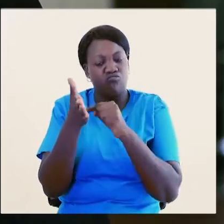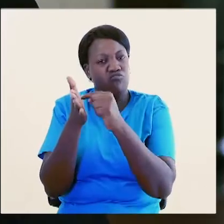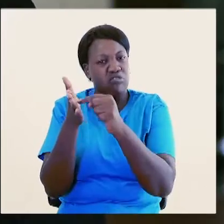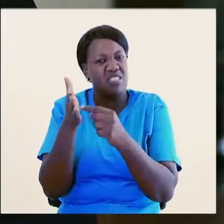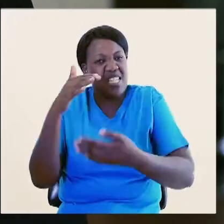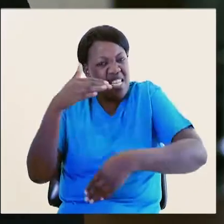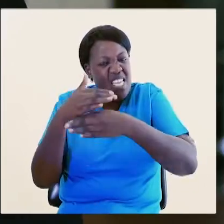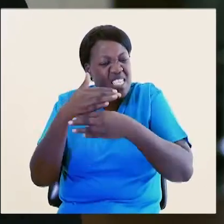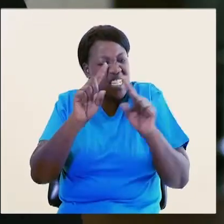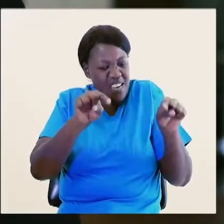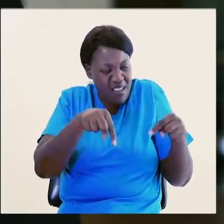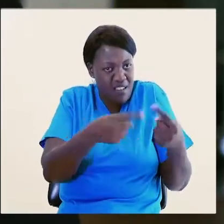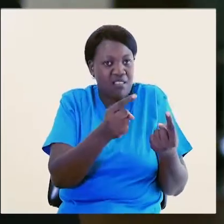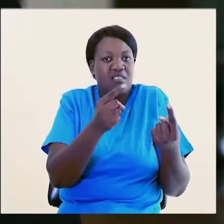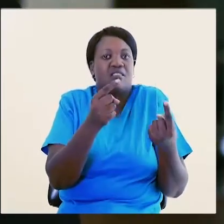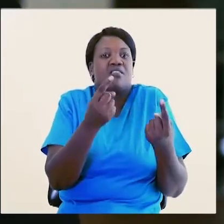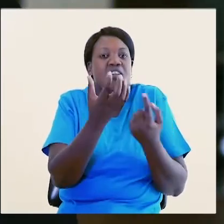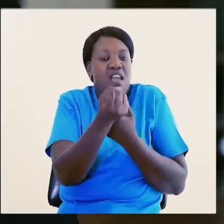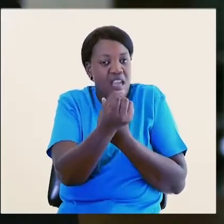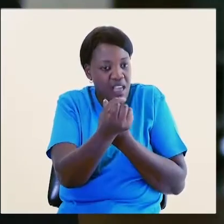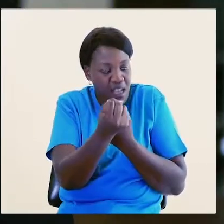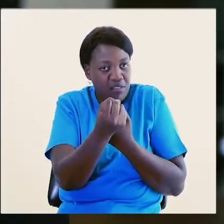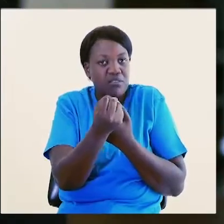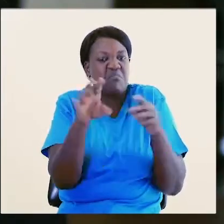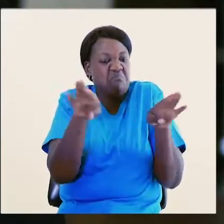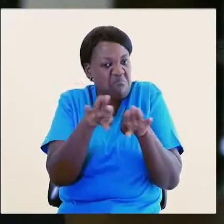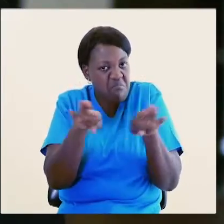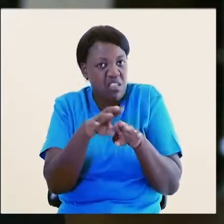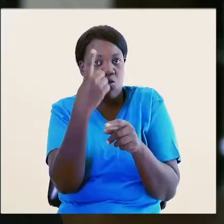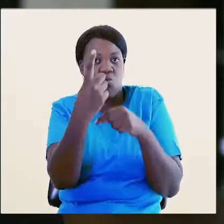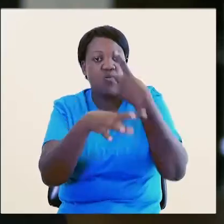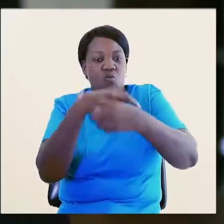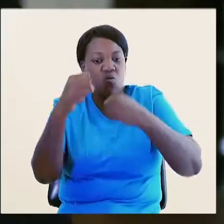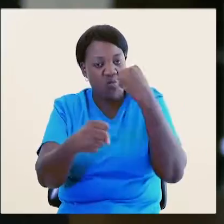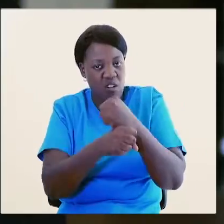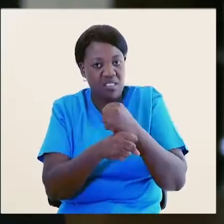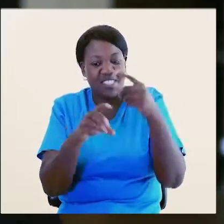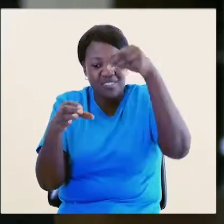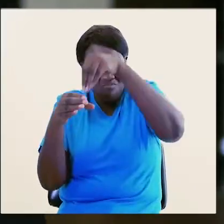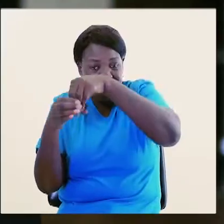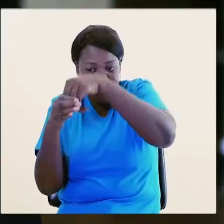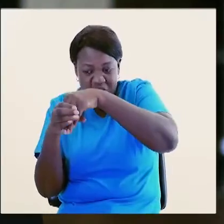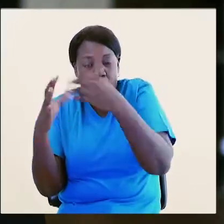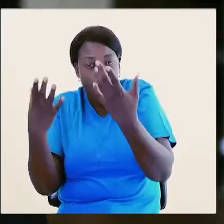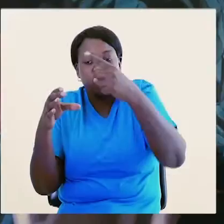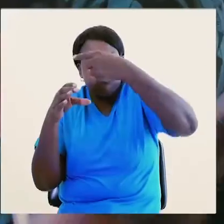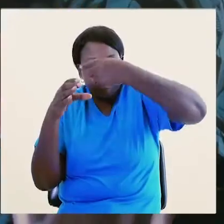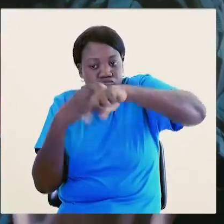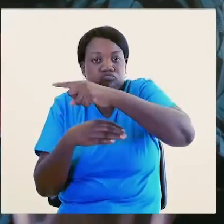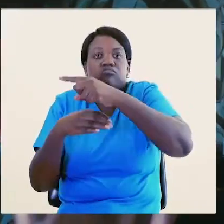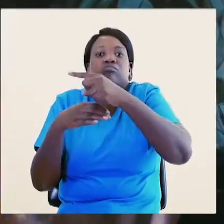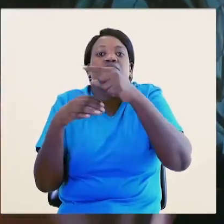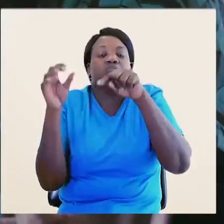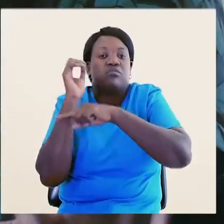by adding up everything the country earns and produces in 1 year, both inside and outside its borders.